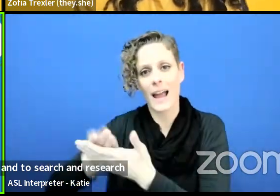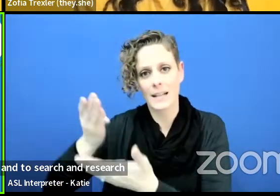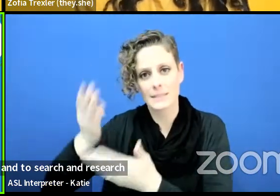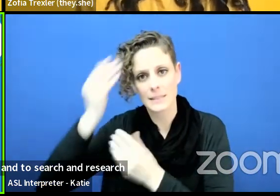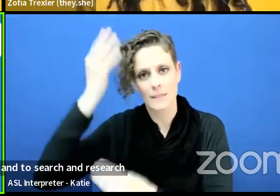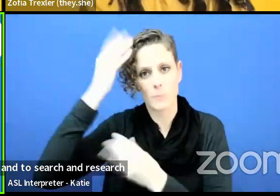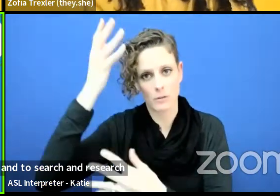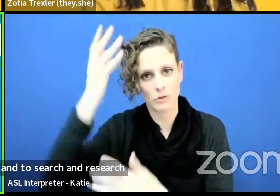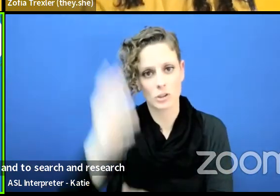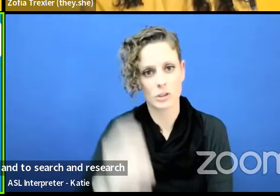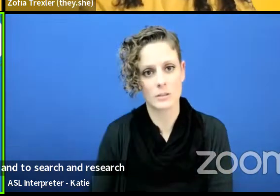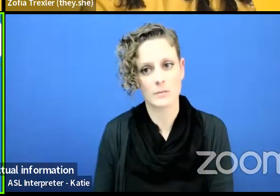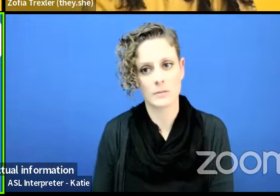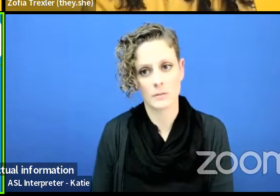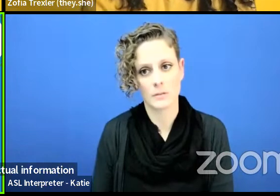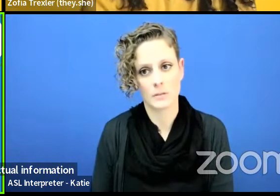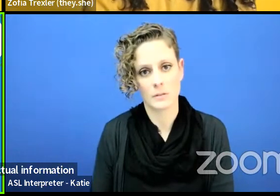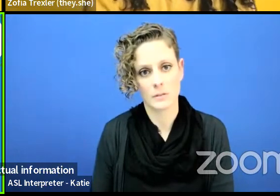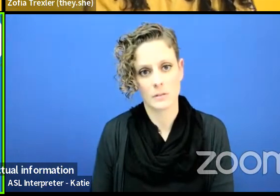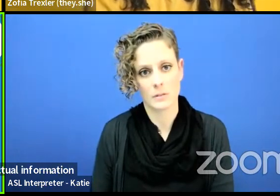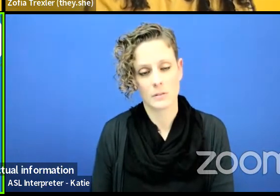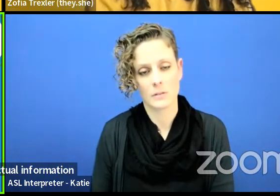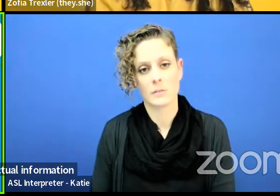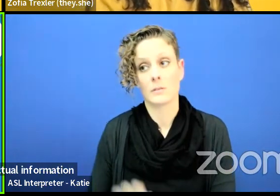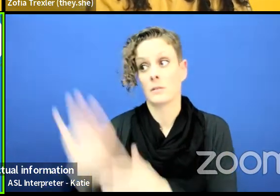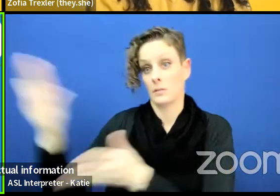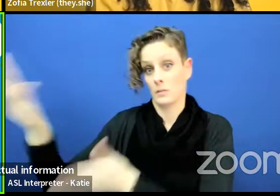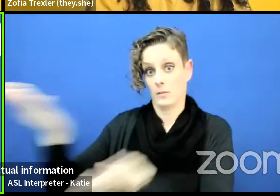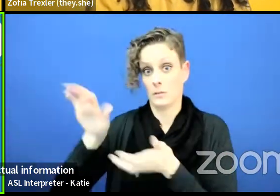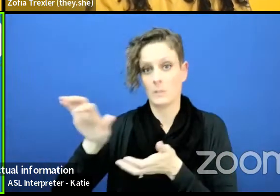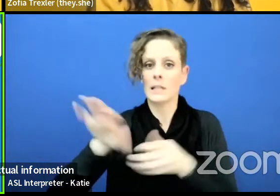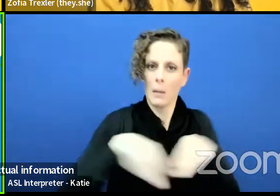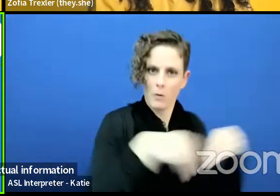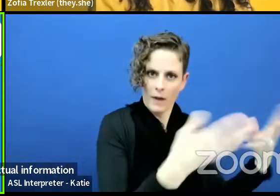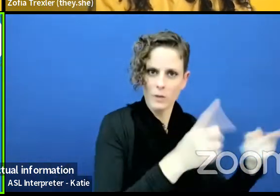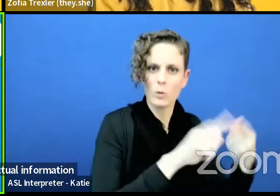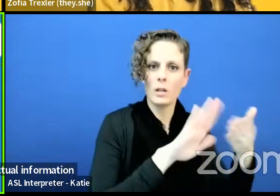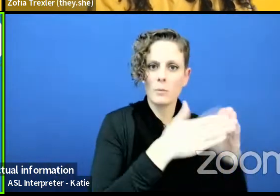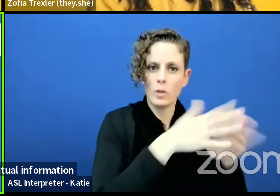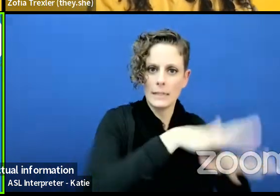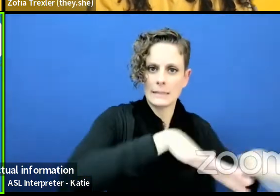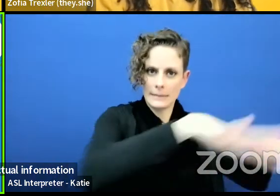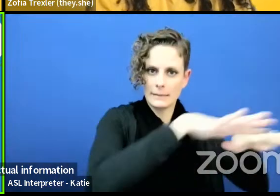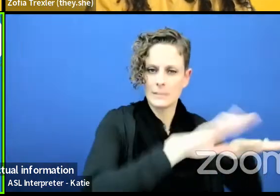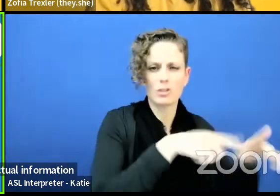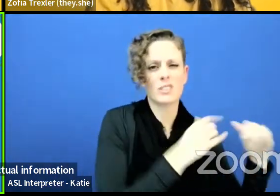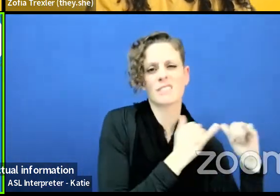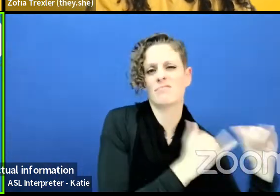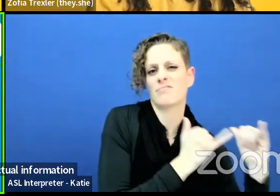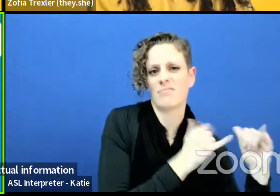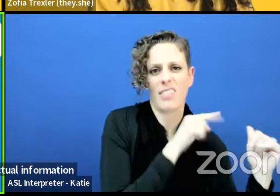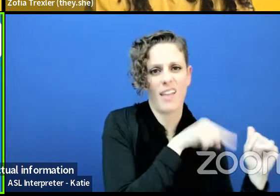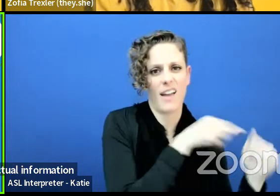information that can be provided to our communities to stay informed.